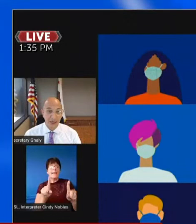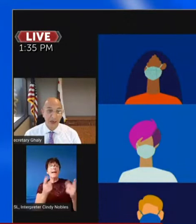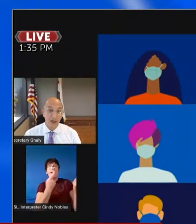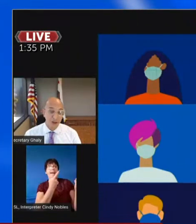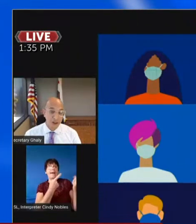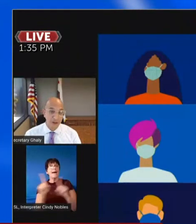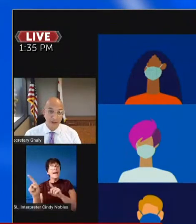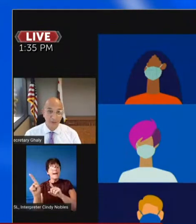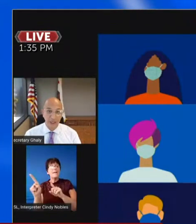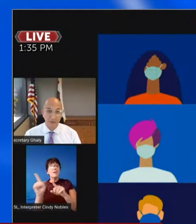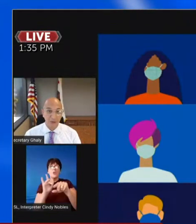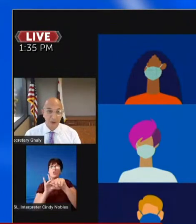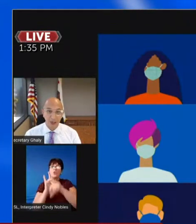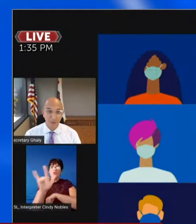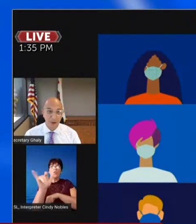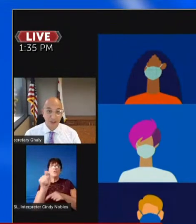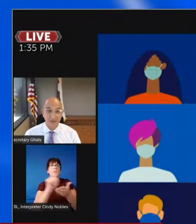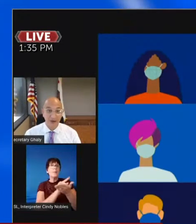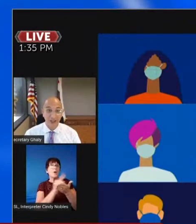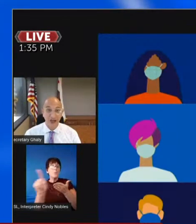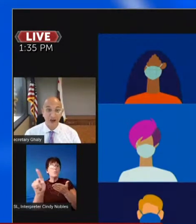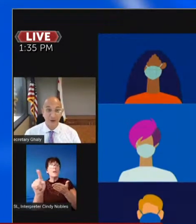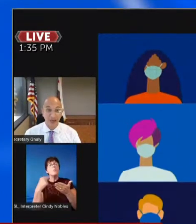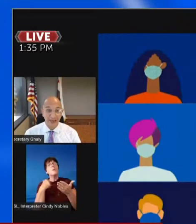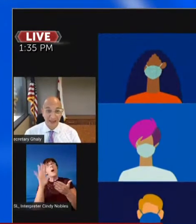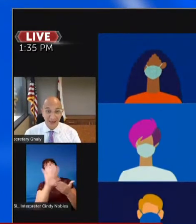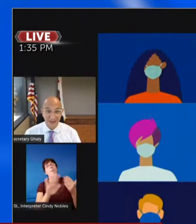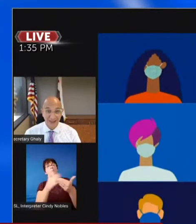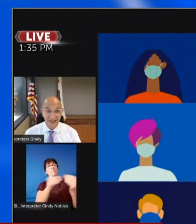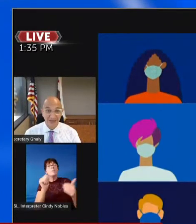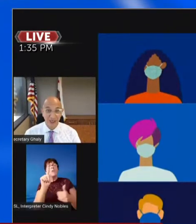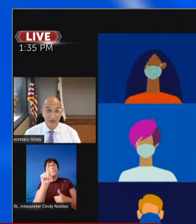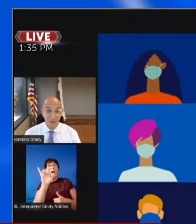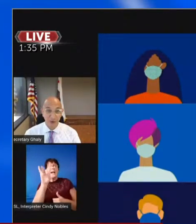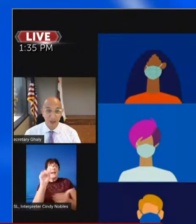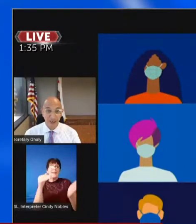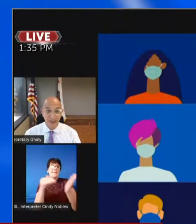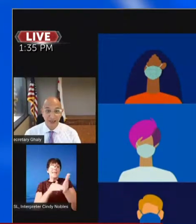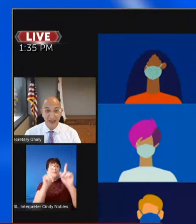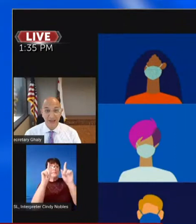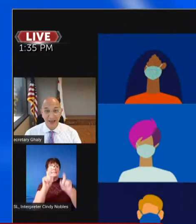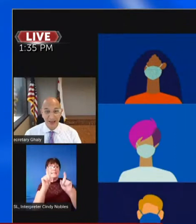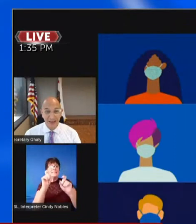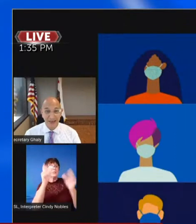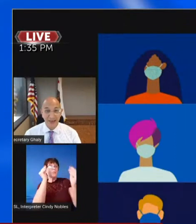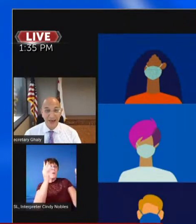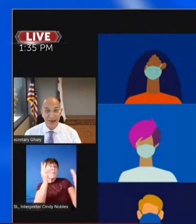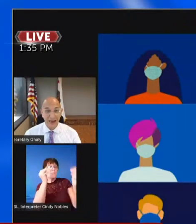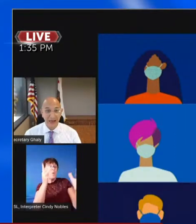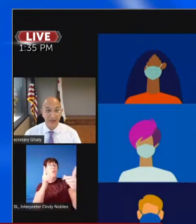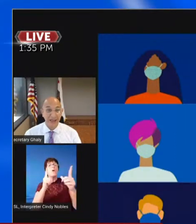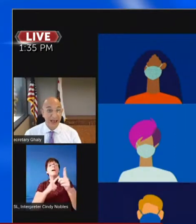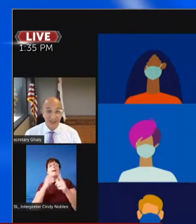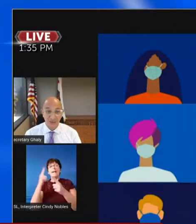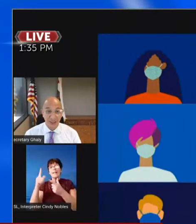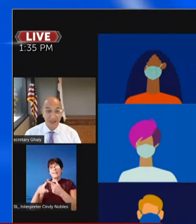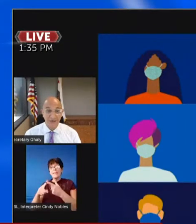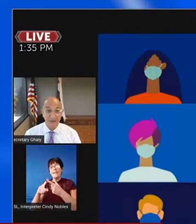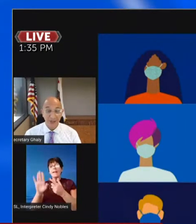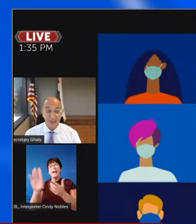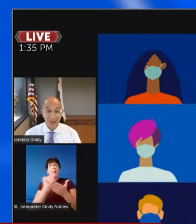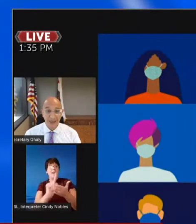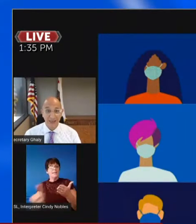occurring. Earlier in the week, we were upwards of nearly 180,000 tests being reported. And then last